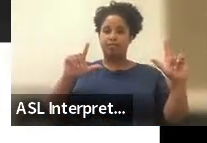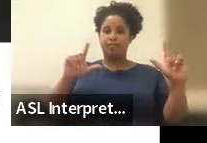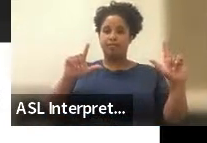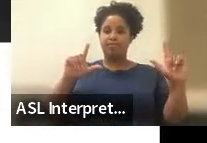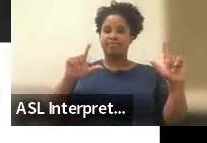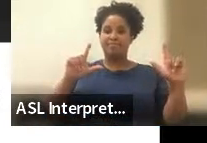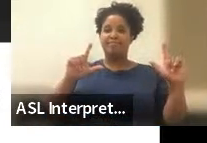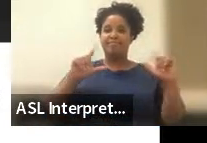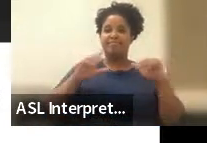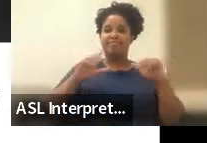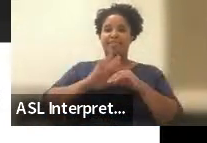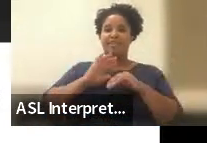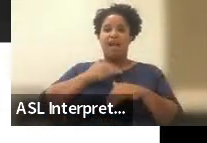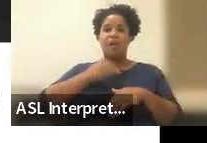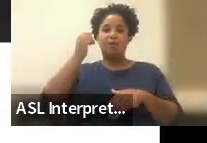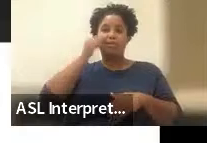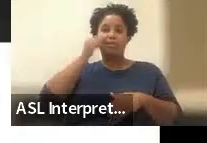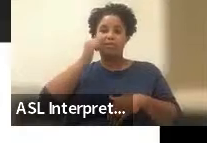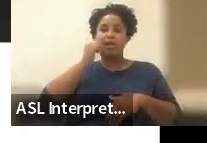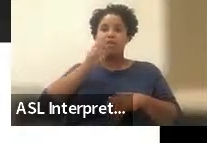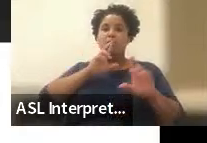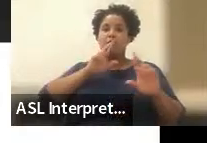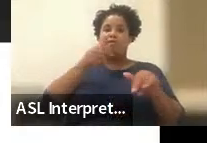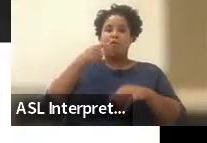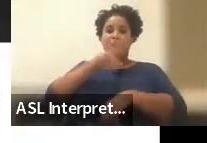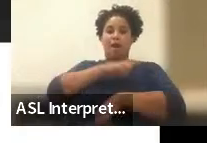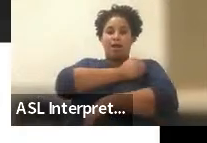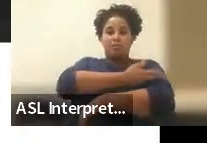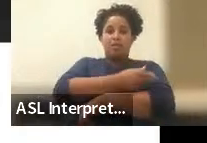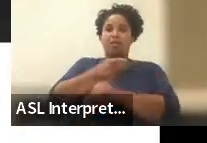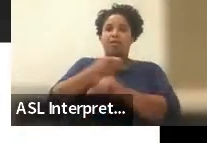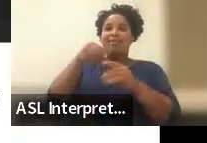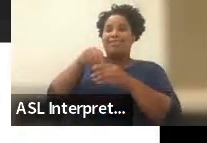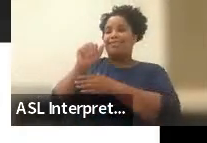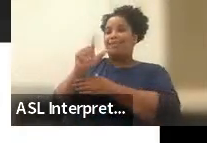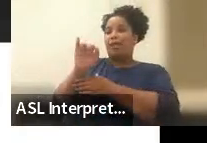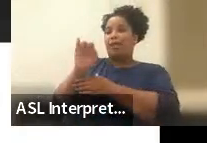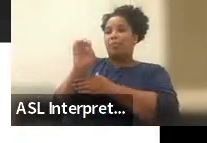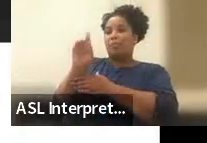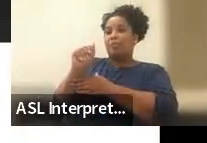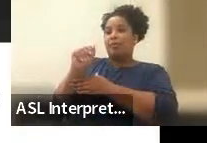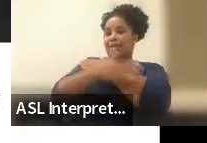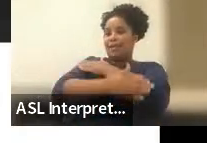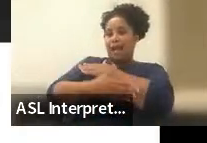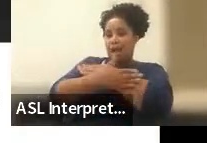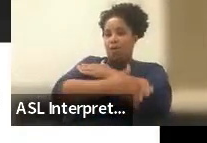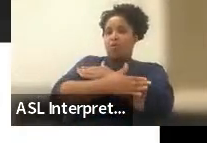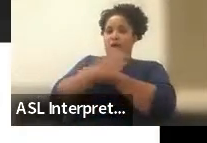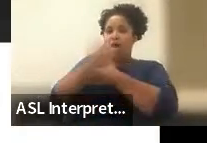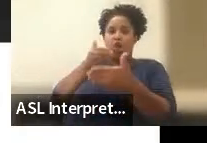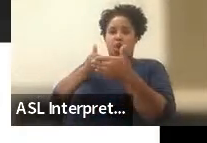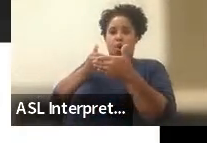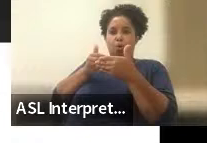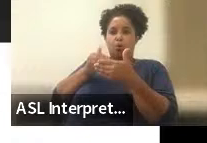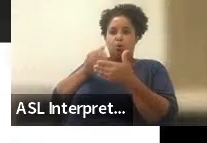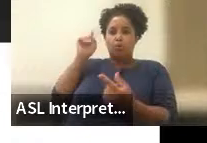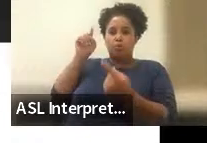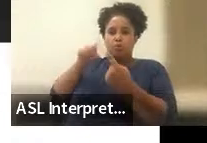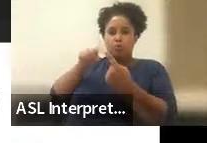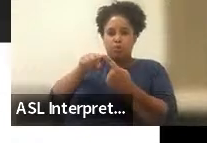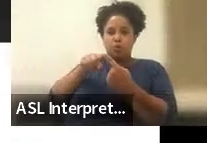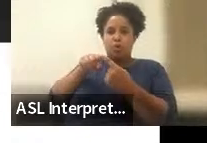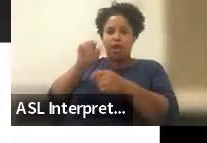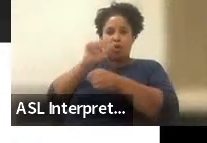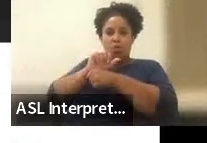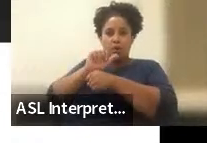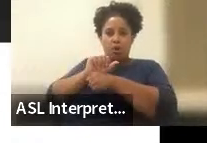These are our daily reported hospitalizations in Alameda County. We are getting closer to having a working